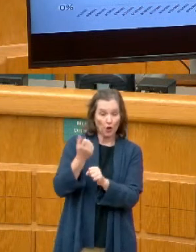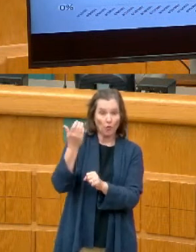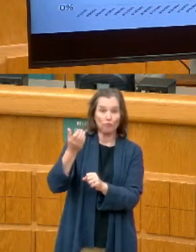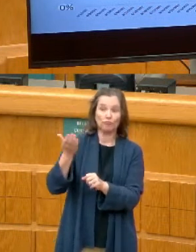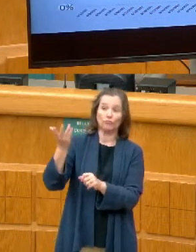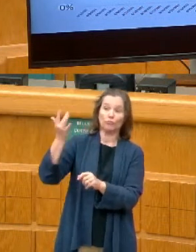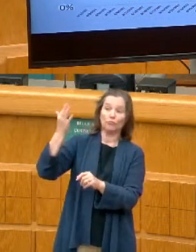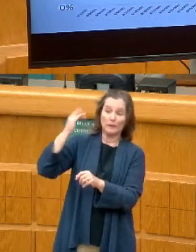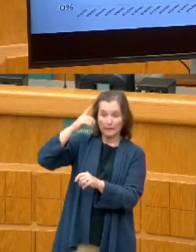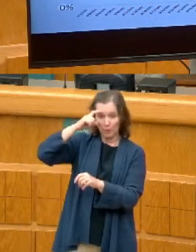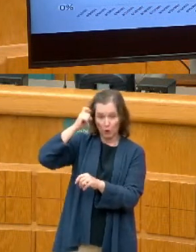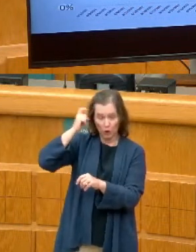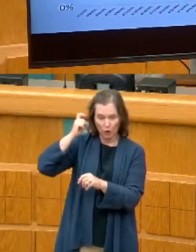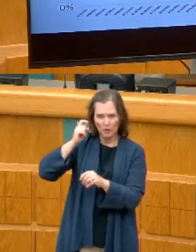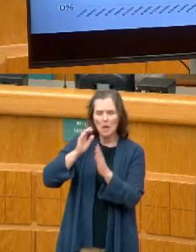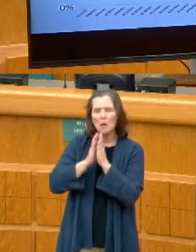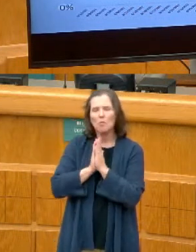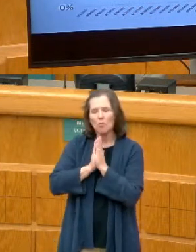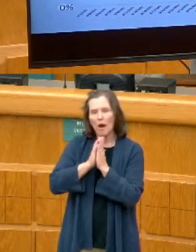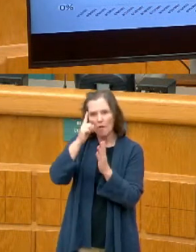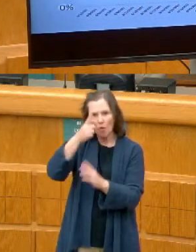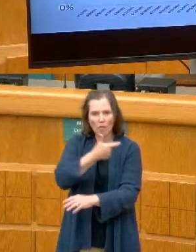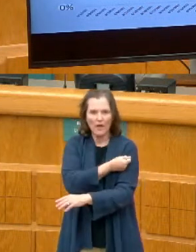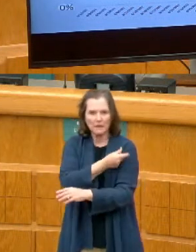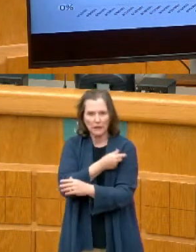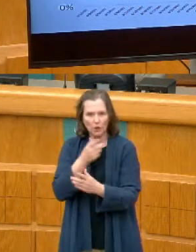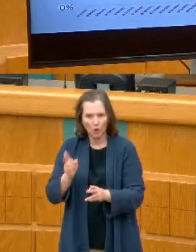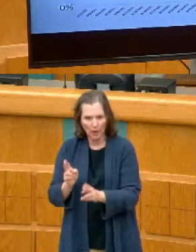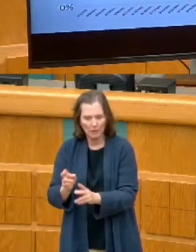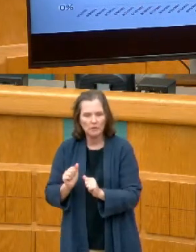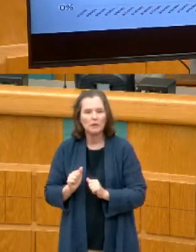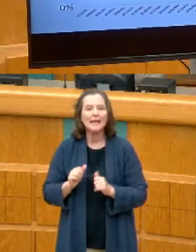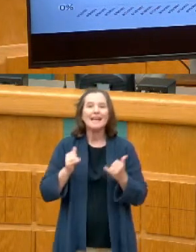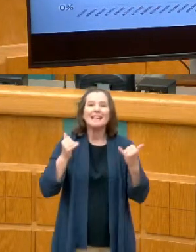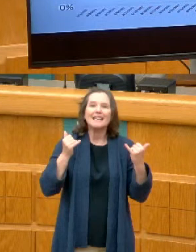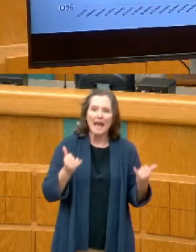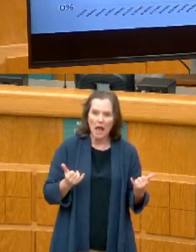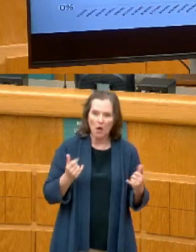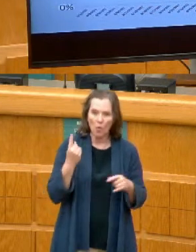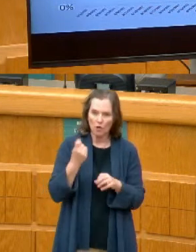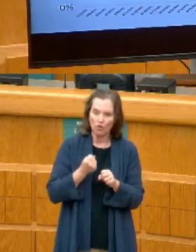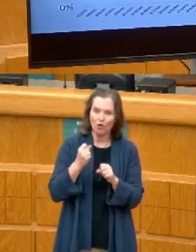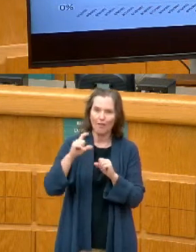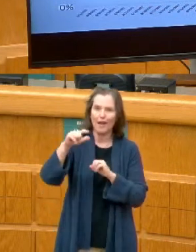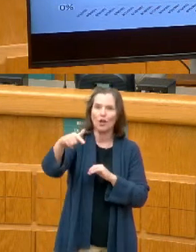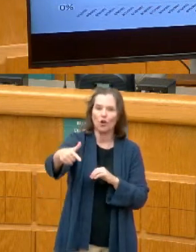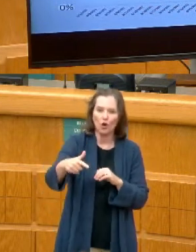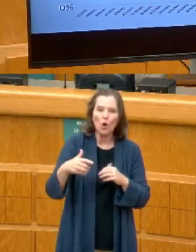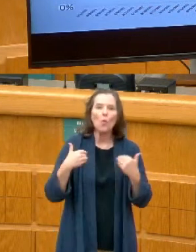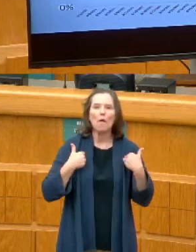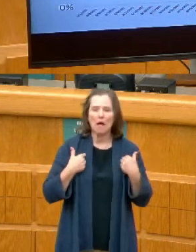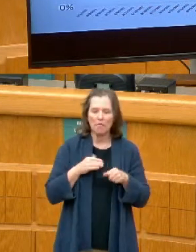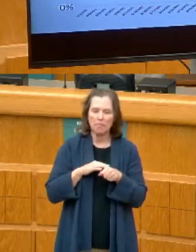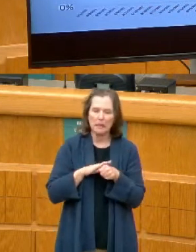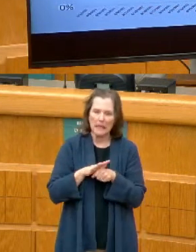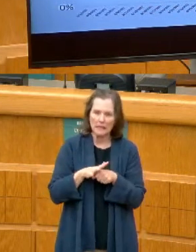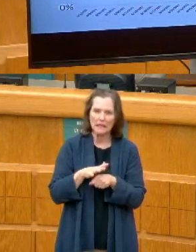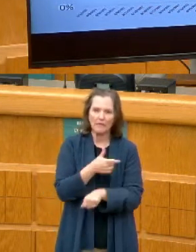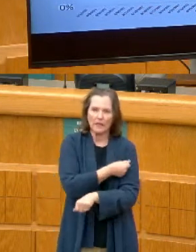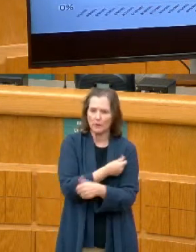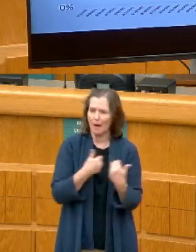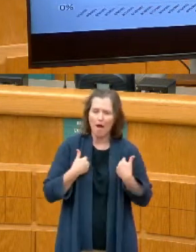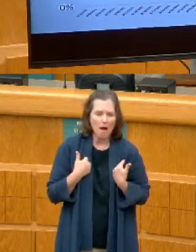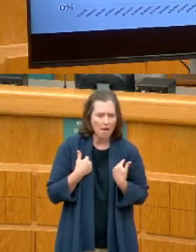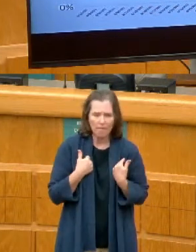fight back. Please get vaccinated. Make it a priority. Talk to your family members that are not